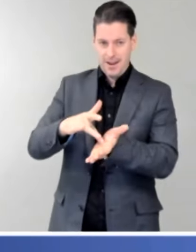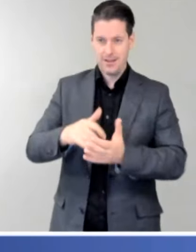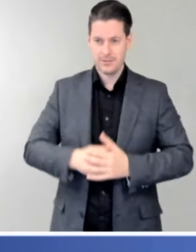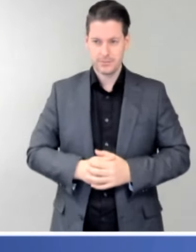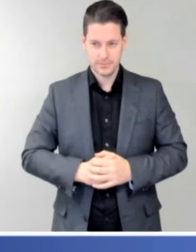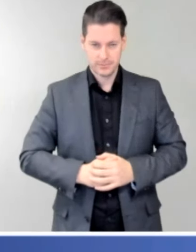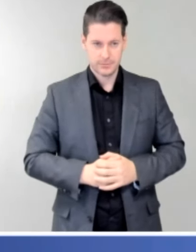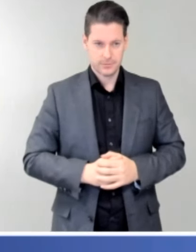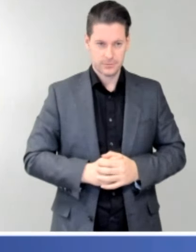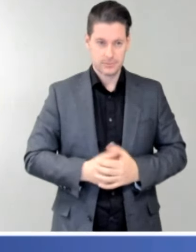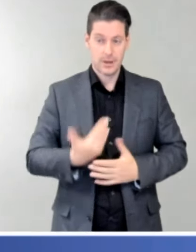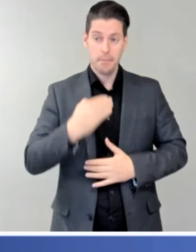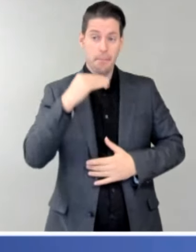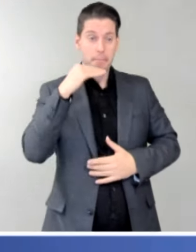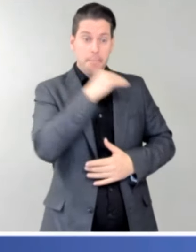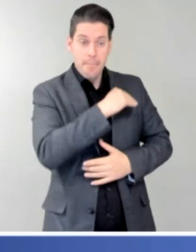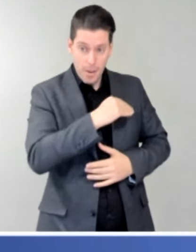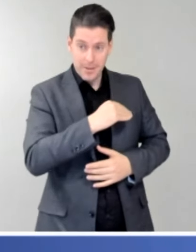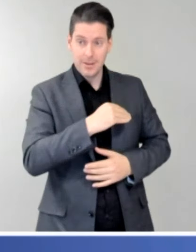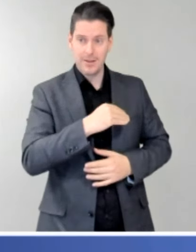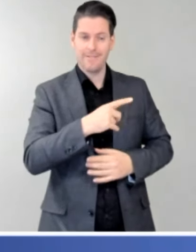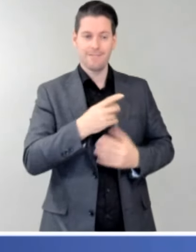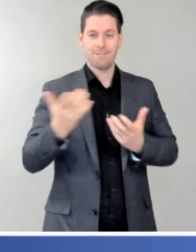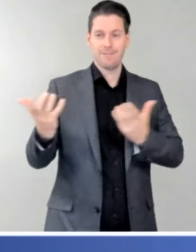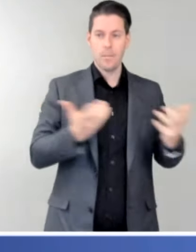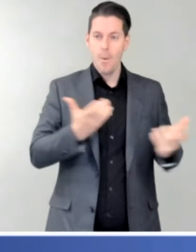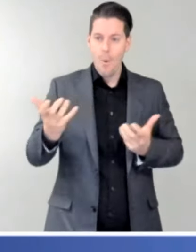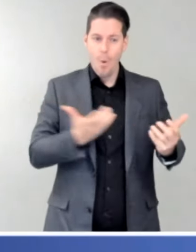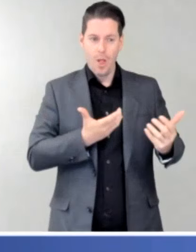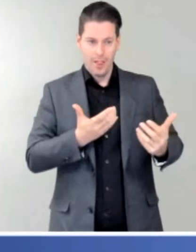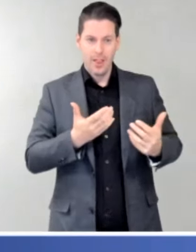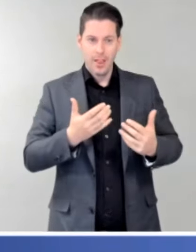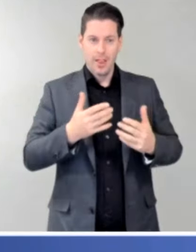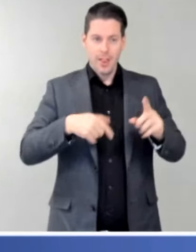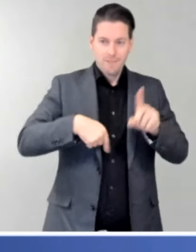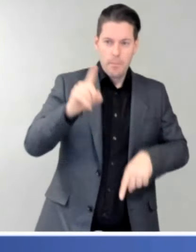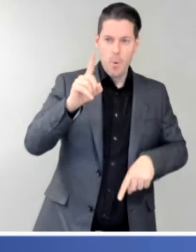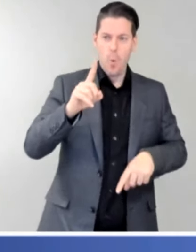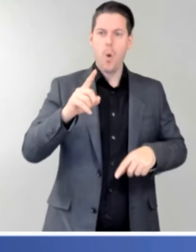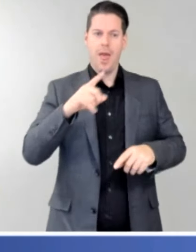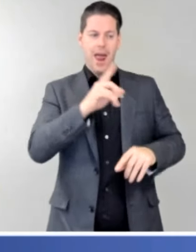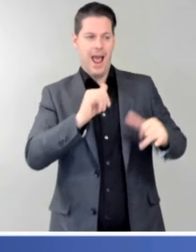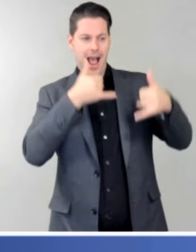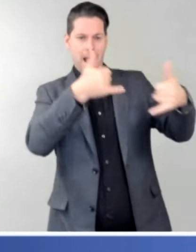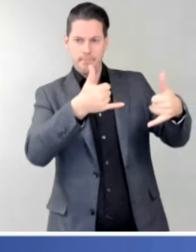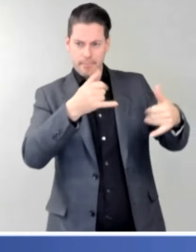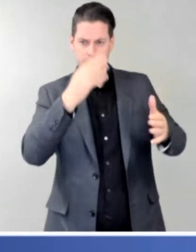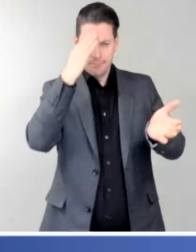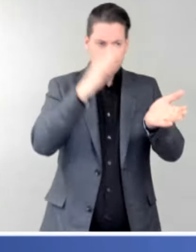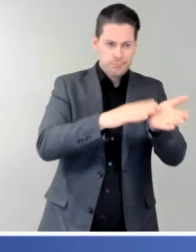In Melbourne, rival suburban footy teams competed fiercely for a cup named in honour of two passionate